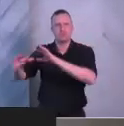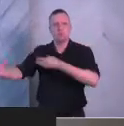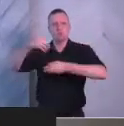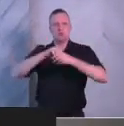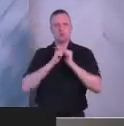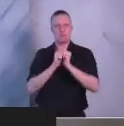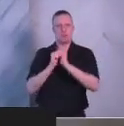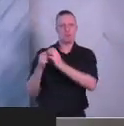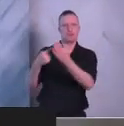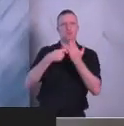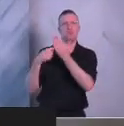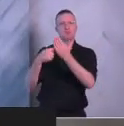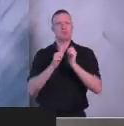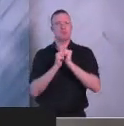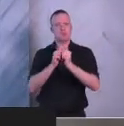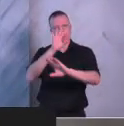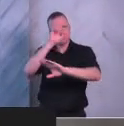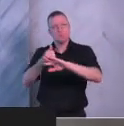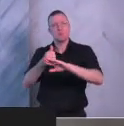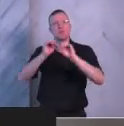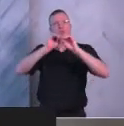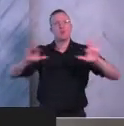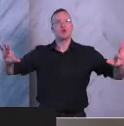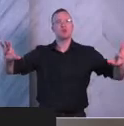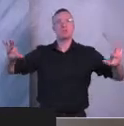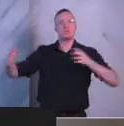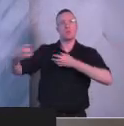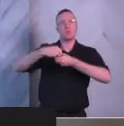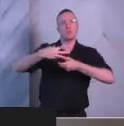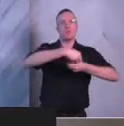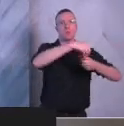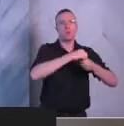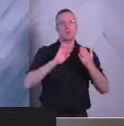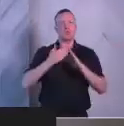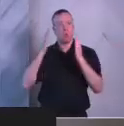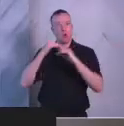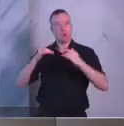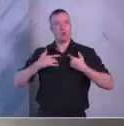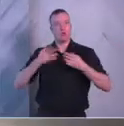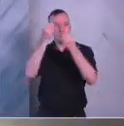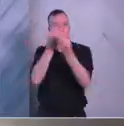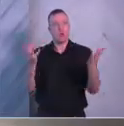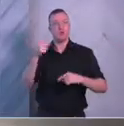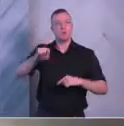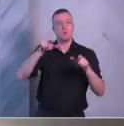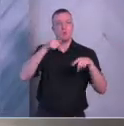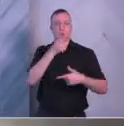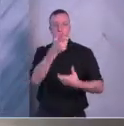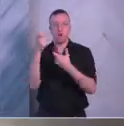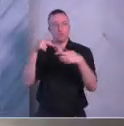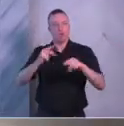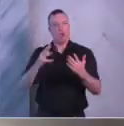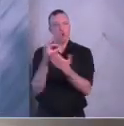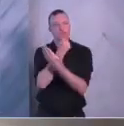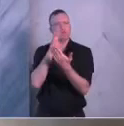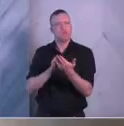and embrace change to create a diverse and inclusive community. We hope this event provided an opportunity for everyone to learn more about some of